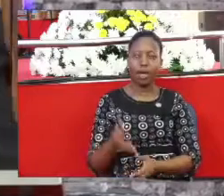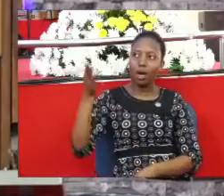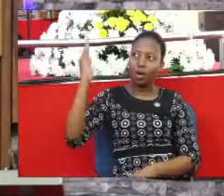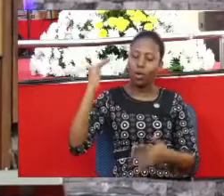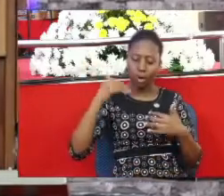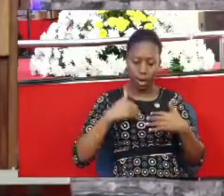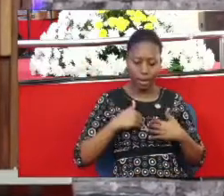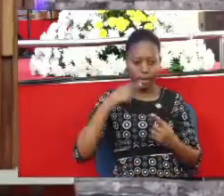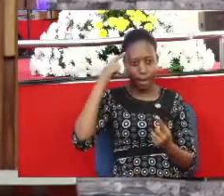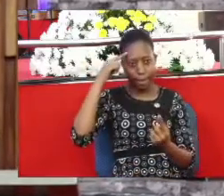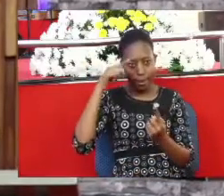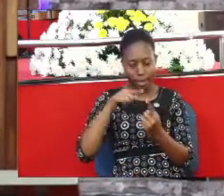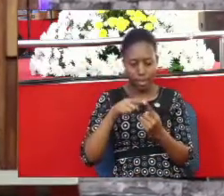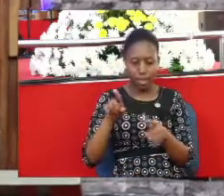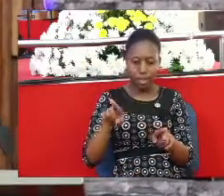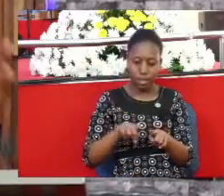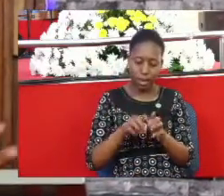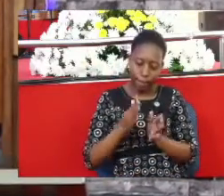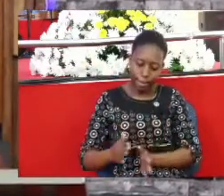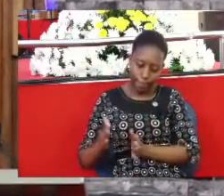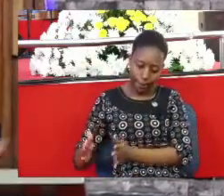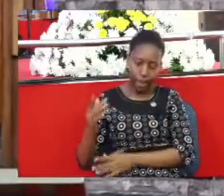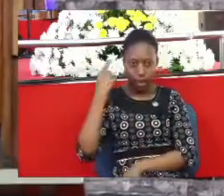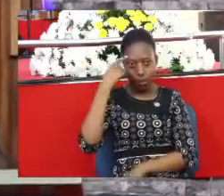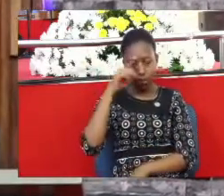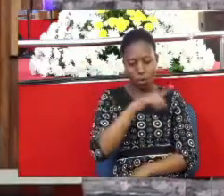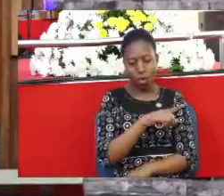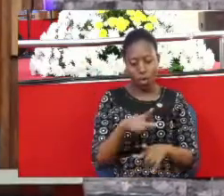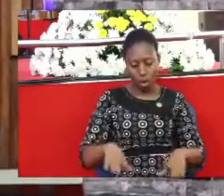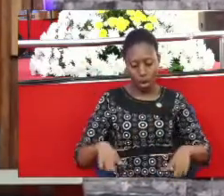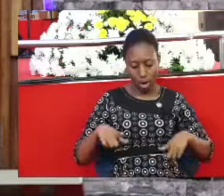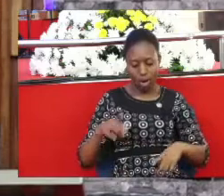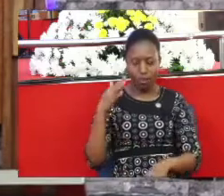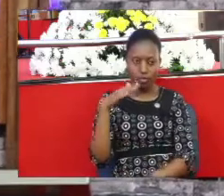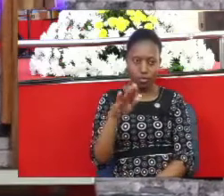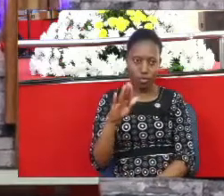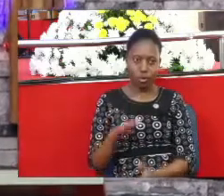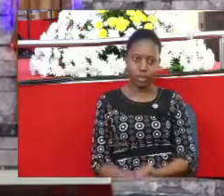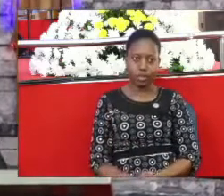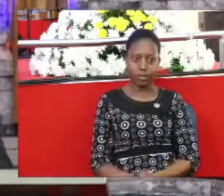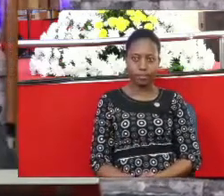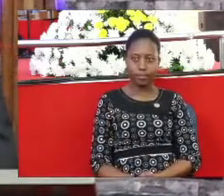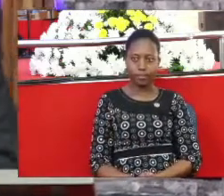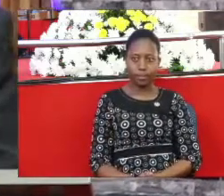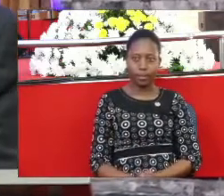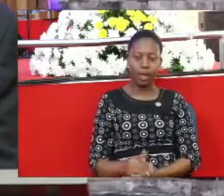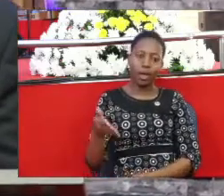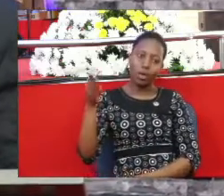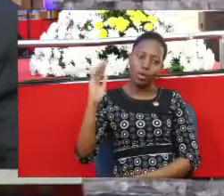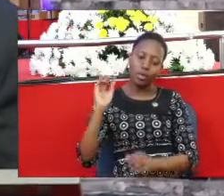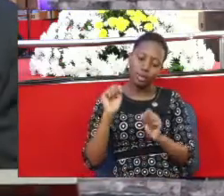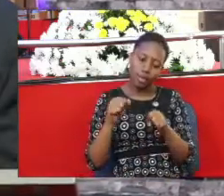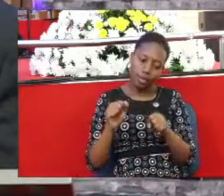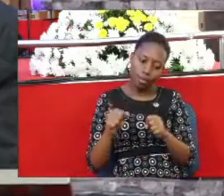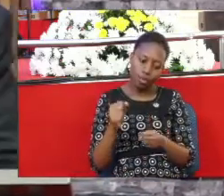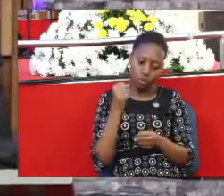said before times many divine interventions that will come our way. God is able to do his work, his